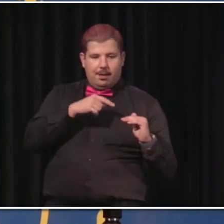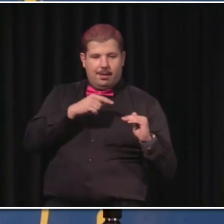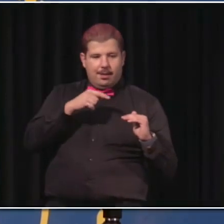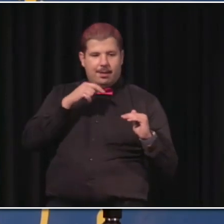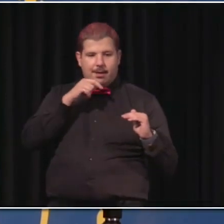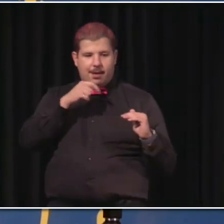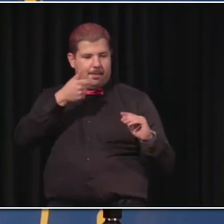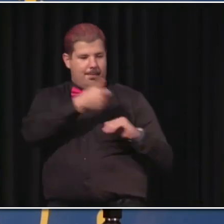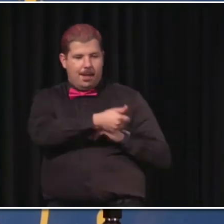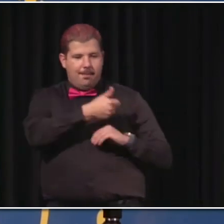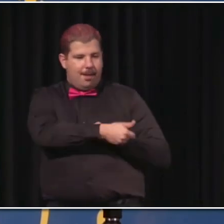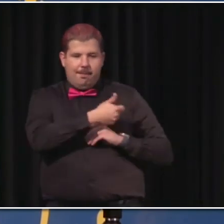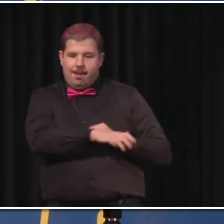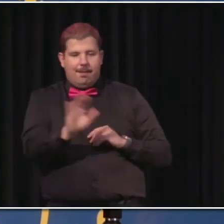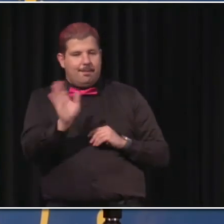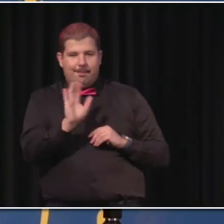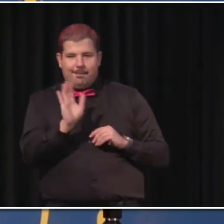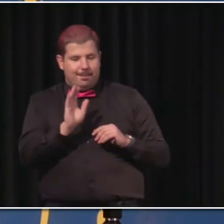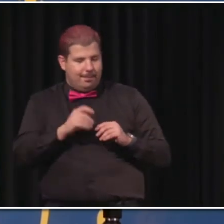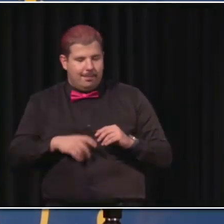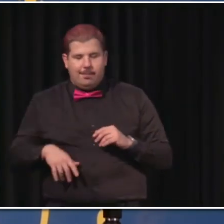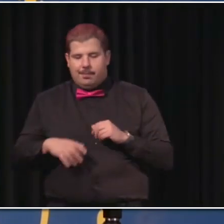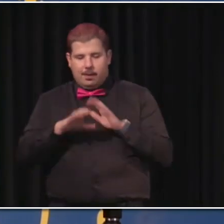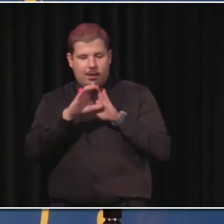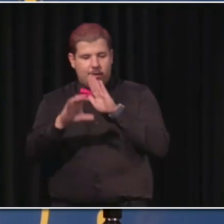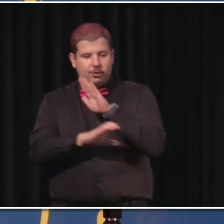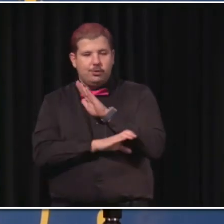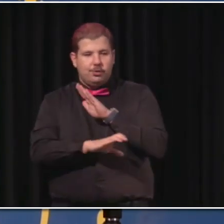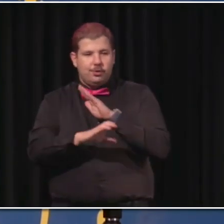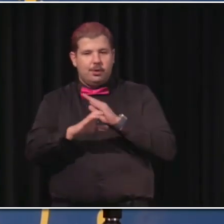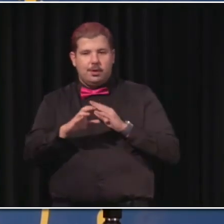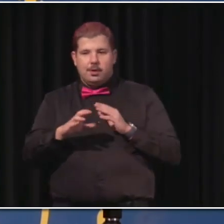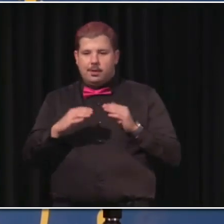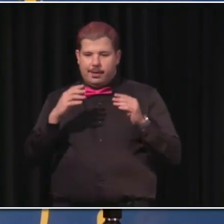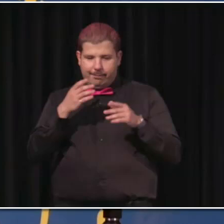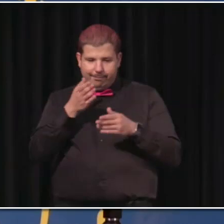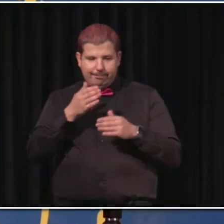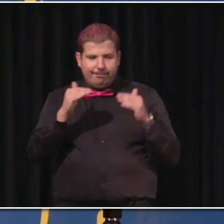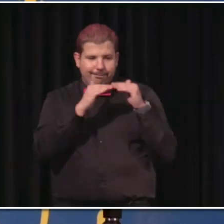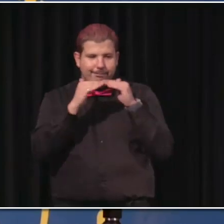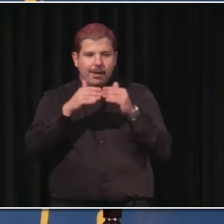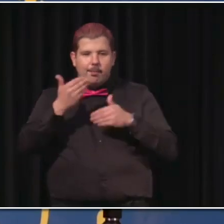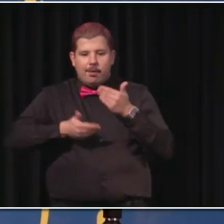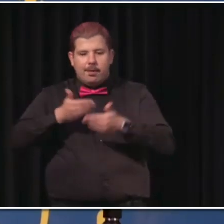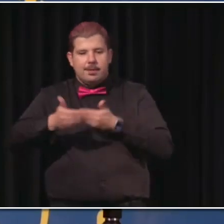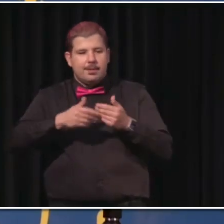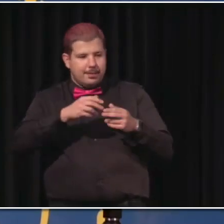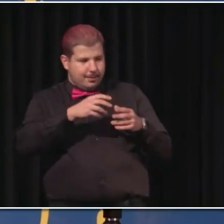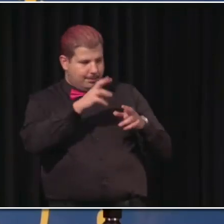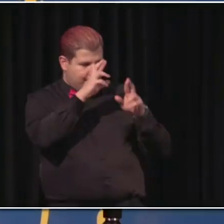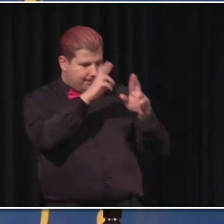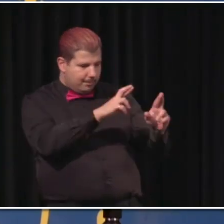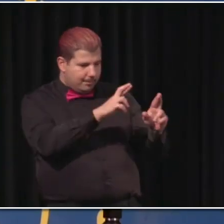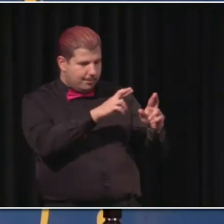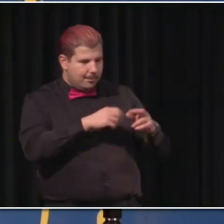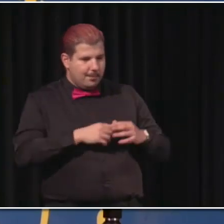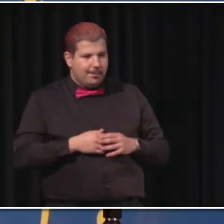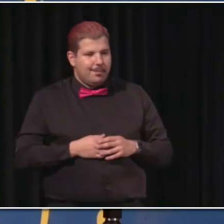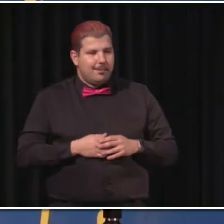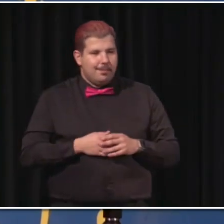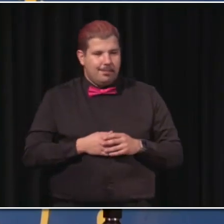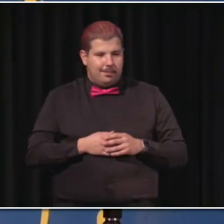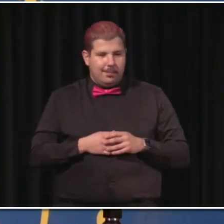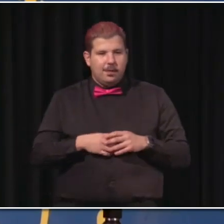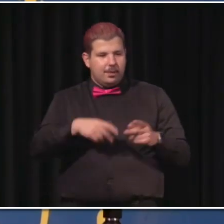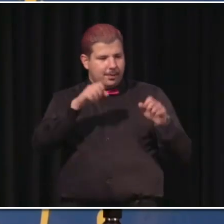scapegoated. Our Constitution and due process are respected. You can see